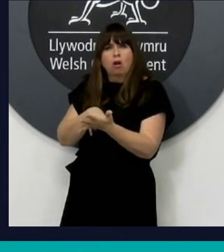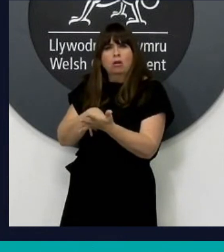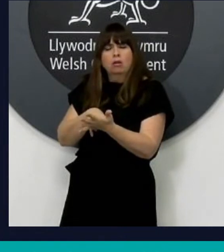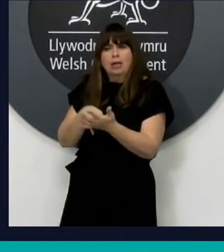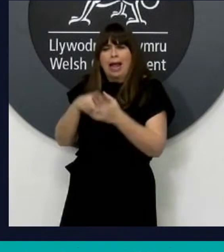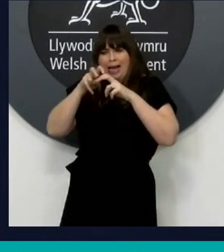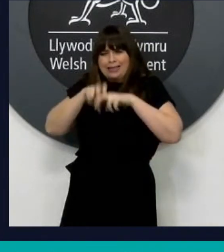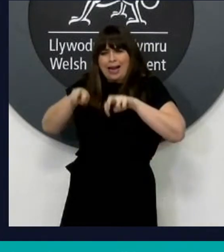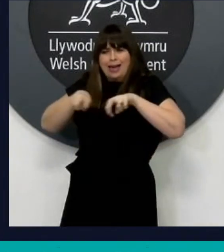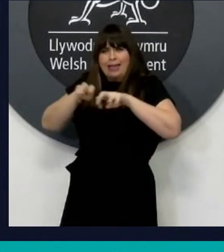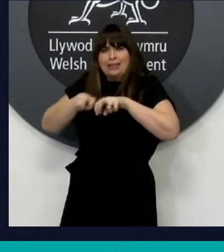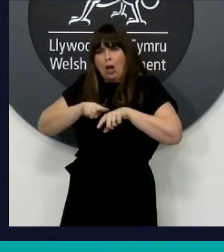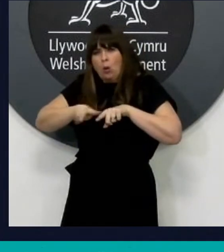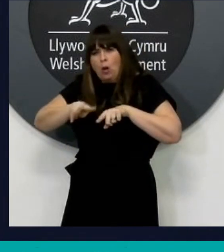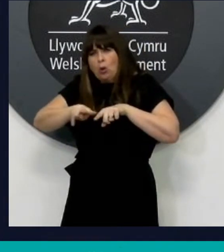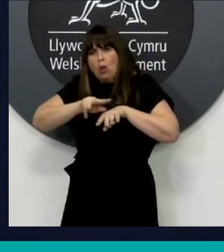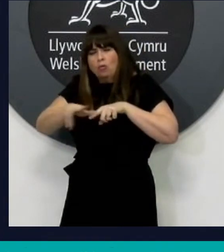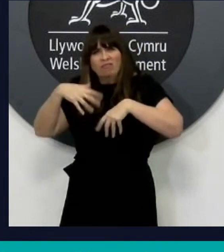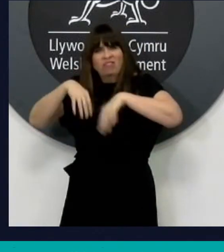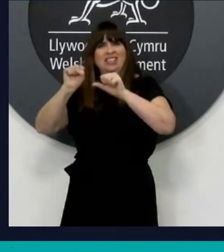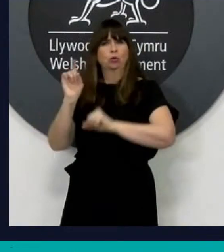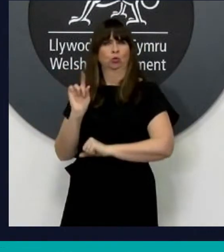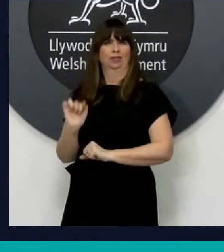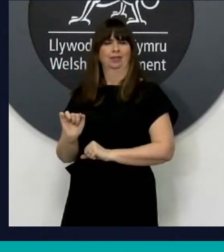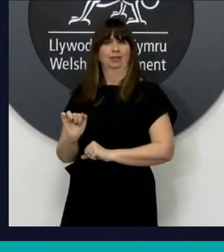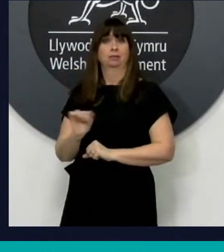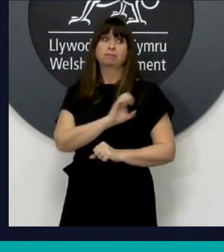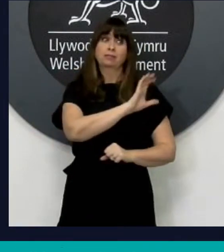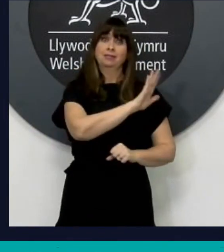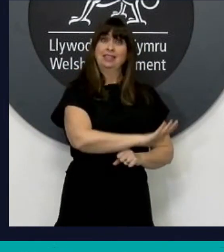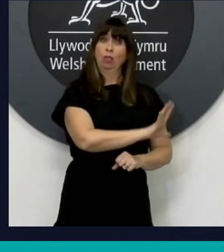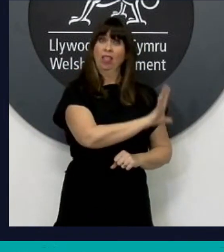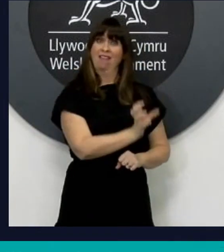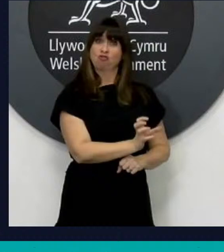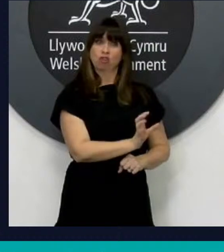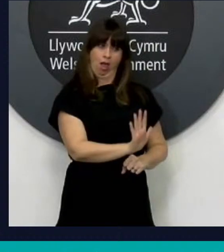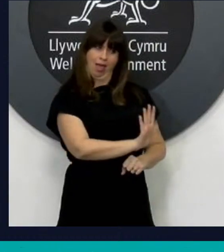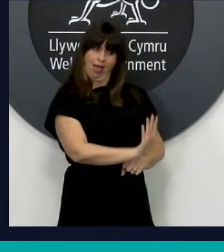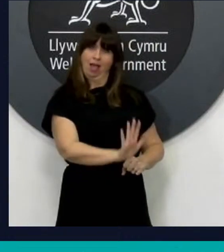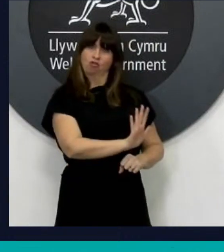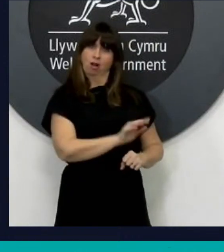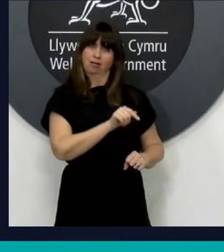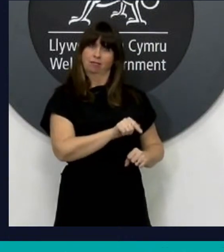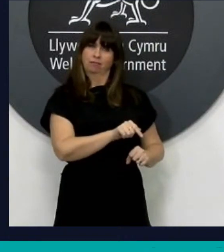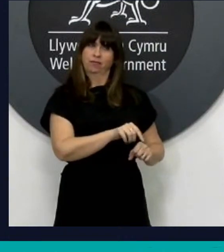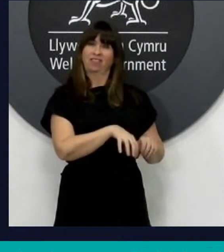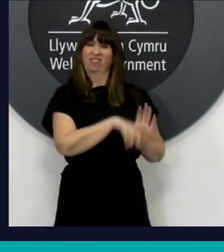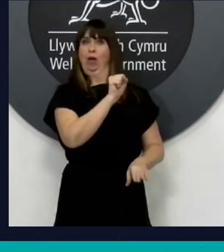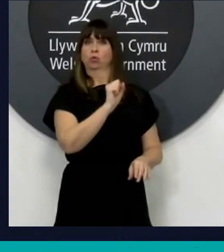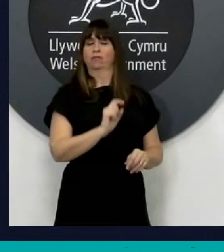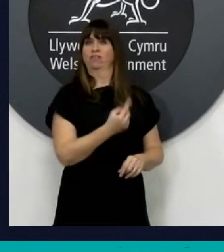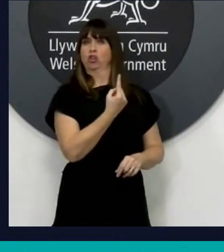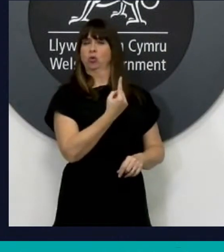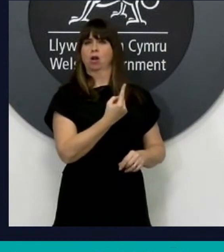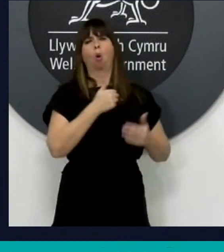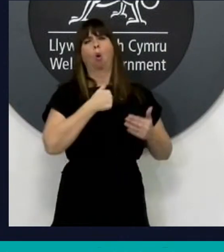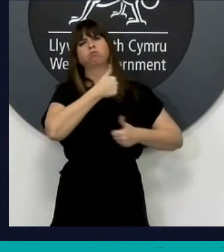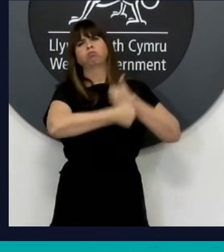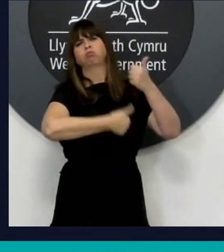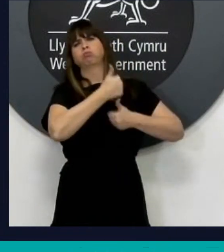several weeks. We do know that in the area of South Africa, where the variant was detected, thanks